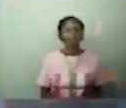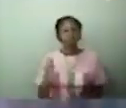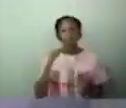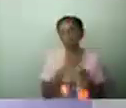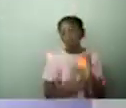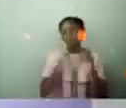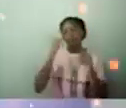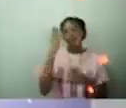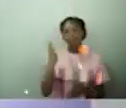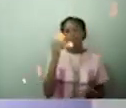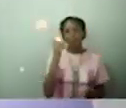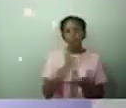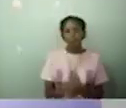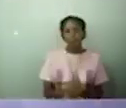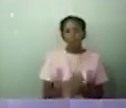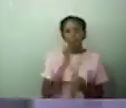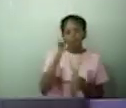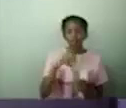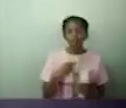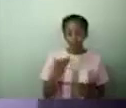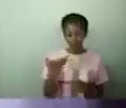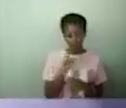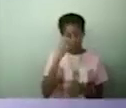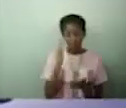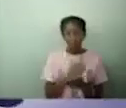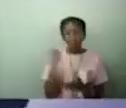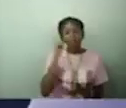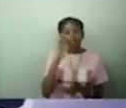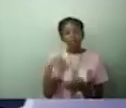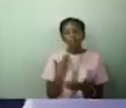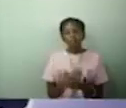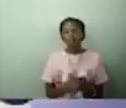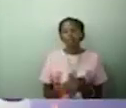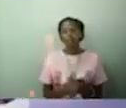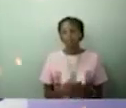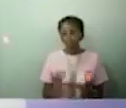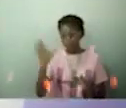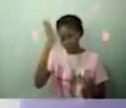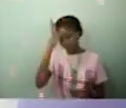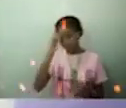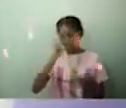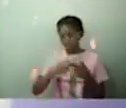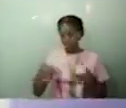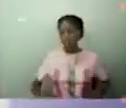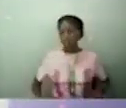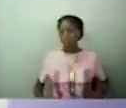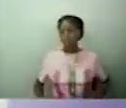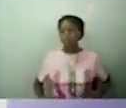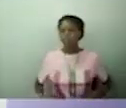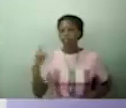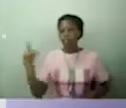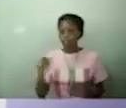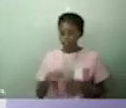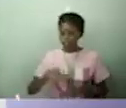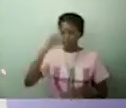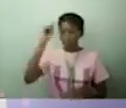You, so you can get this song and listen to all the words. But the point is that he said, Father to child, your Father, your spirit